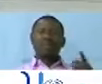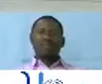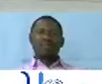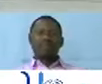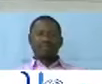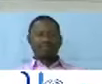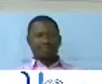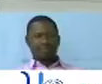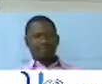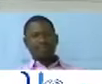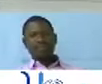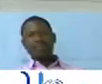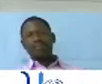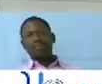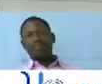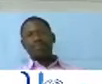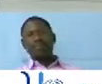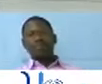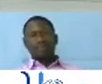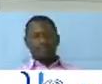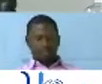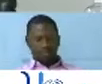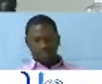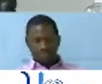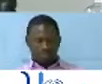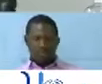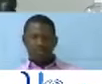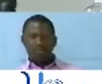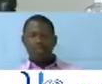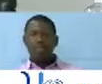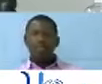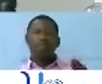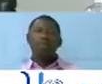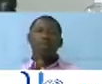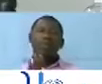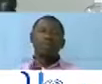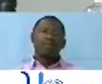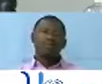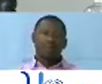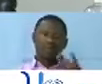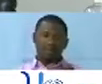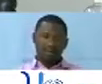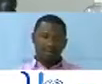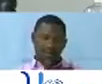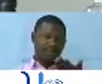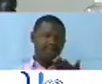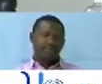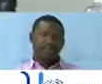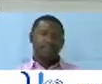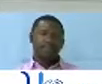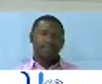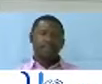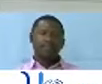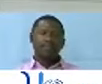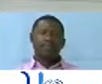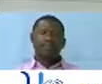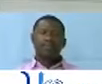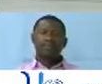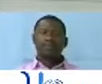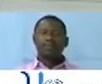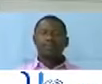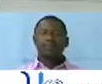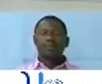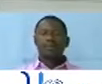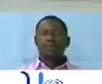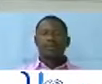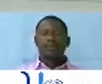oyé nonu. Let's move on to more examples if you may. Well, another one,